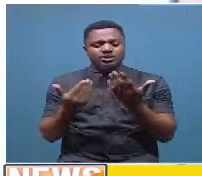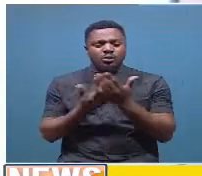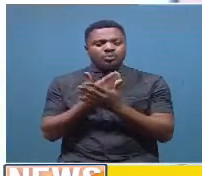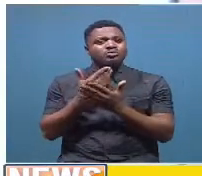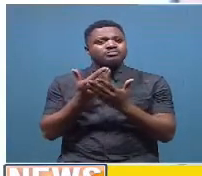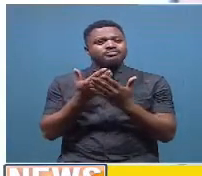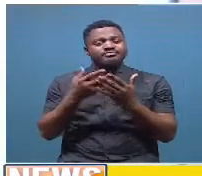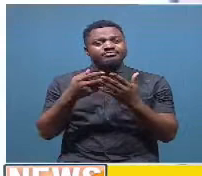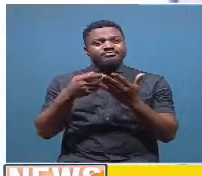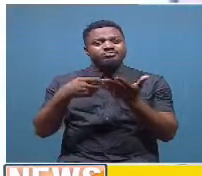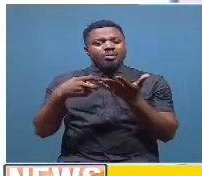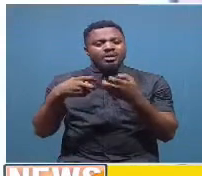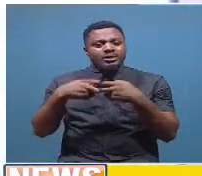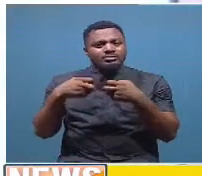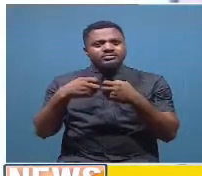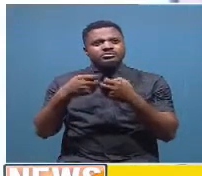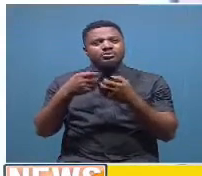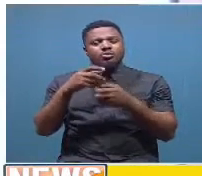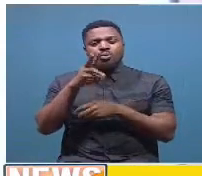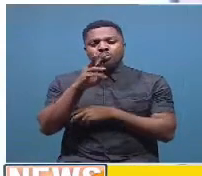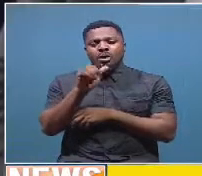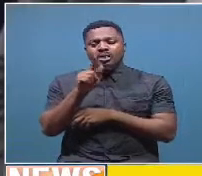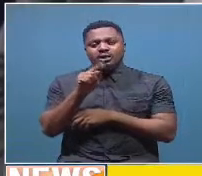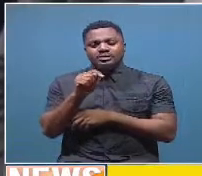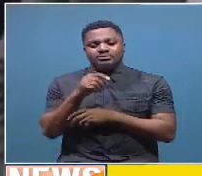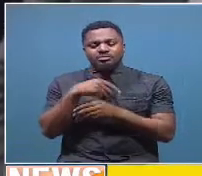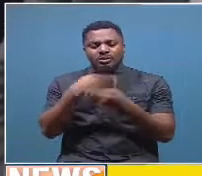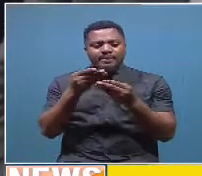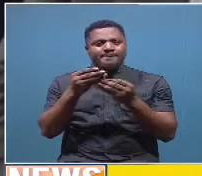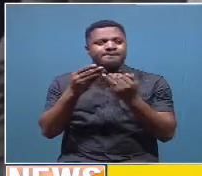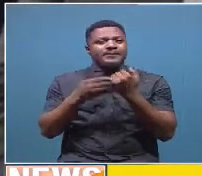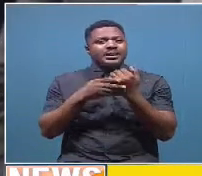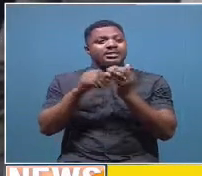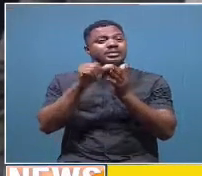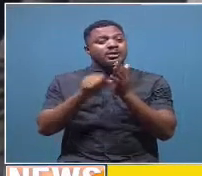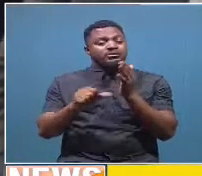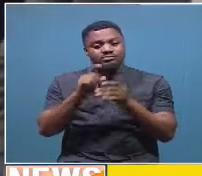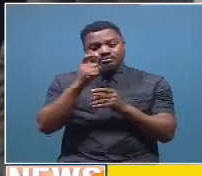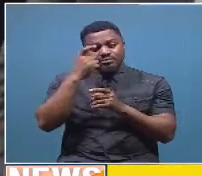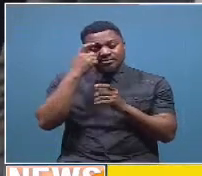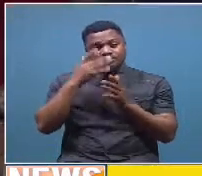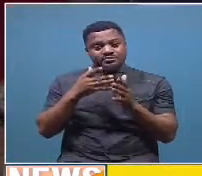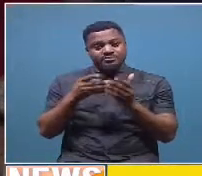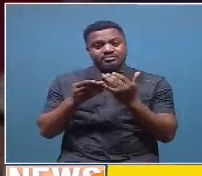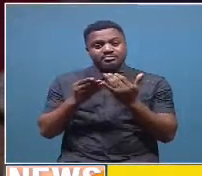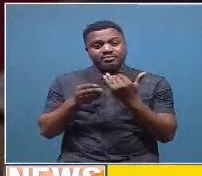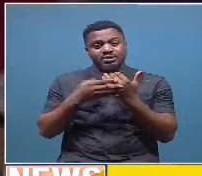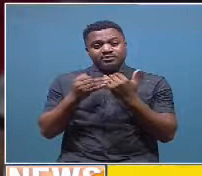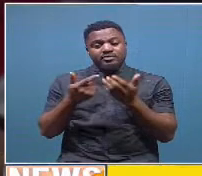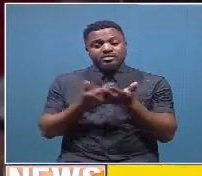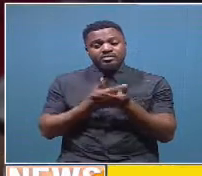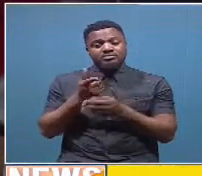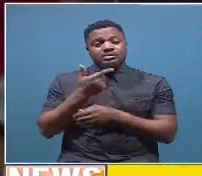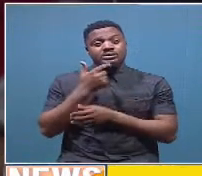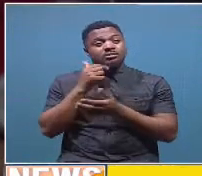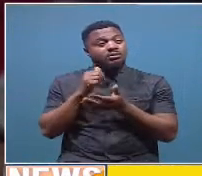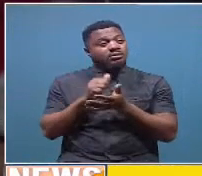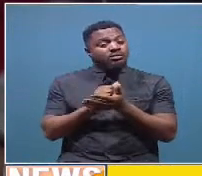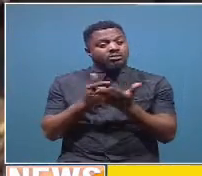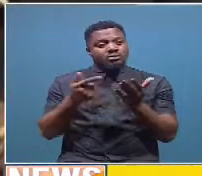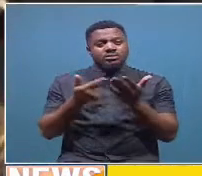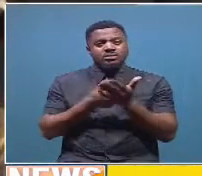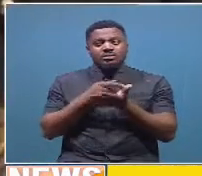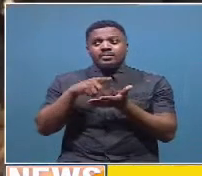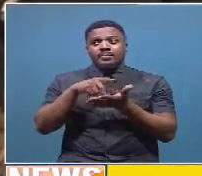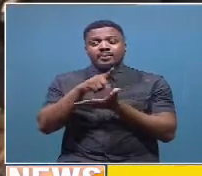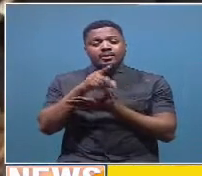wallet coupled with a guaranteed bank account. The governor of the Bank of Ghana, Dr. Ernest Addison, said Ghana